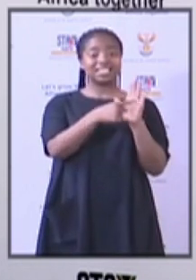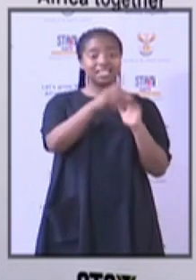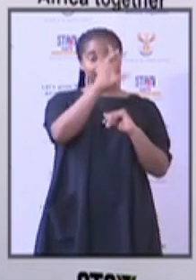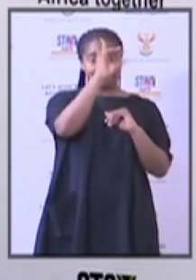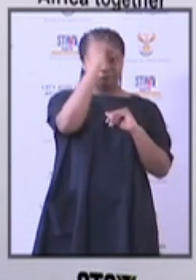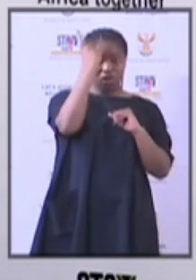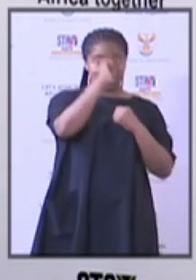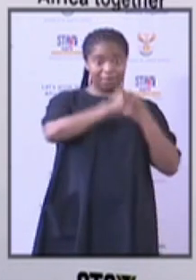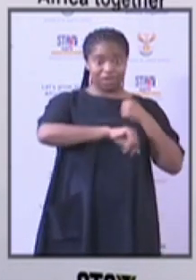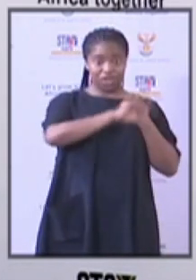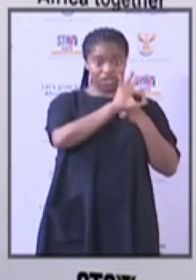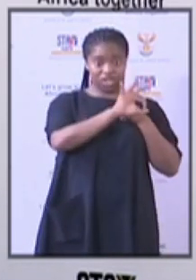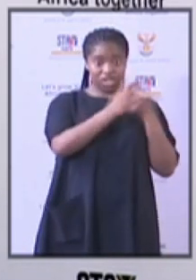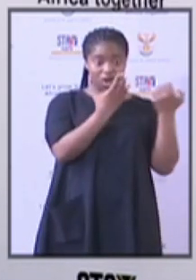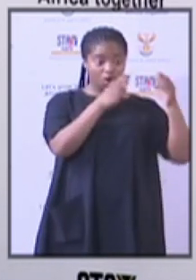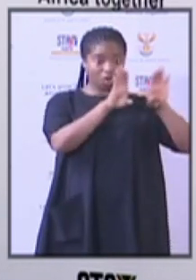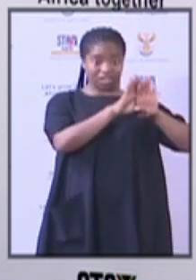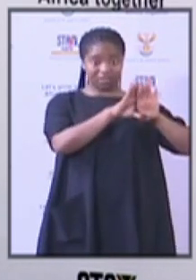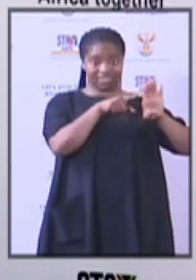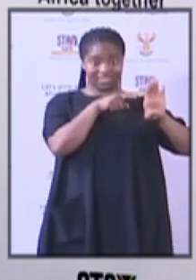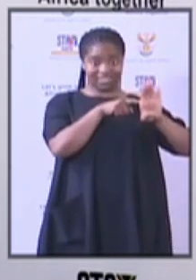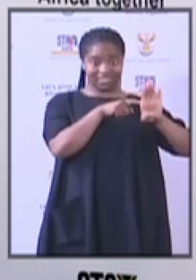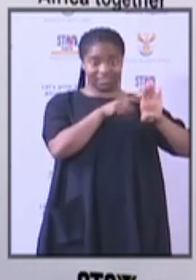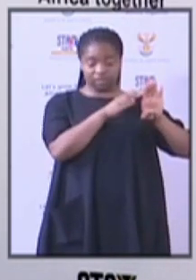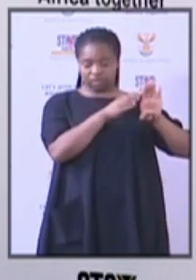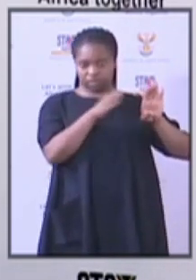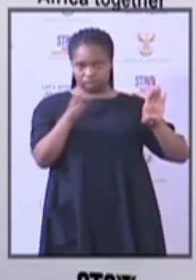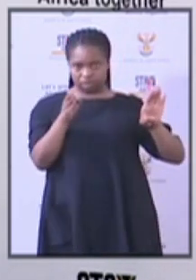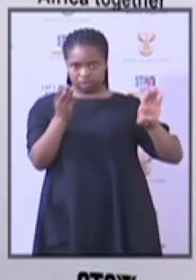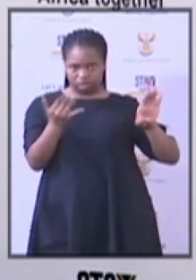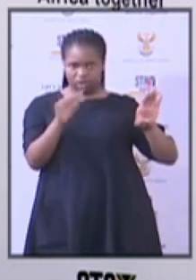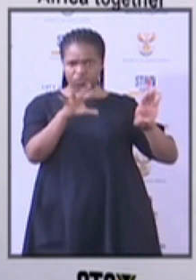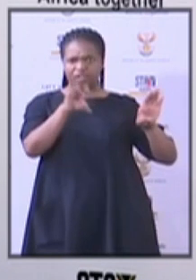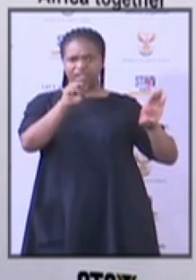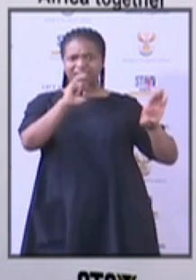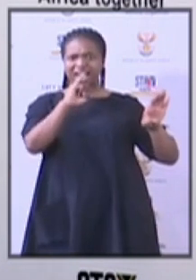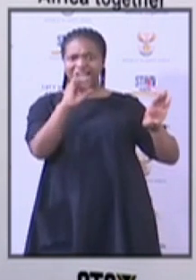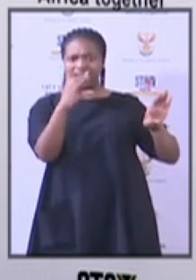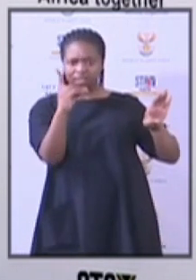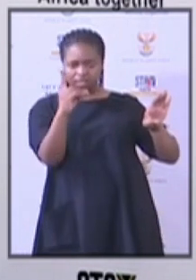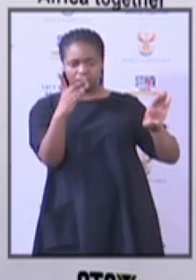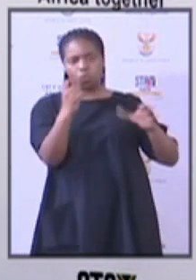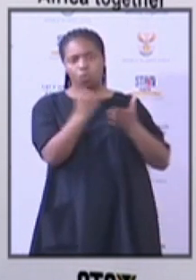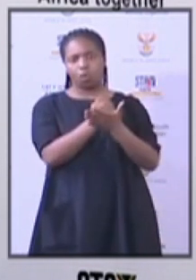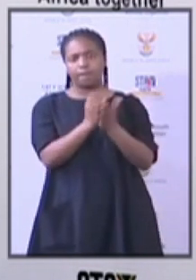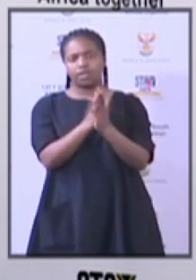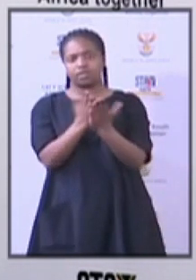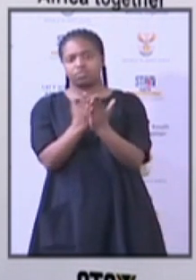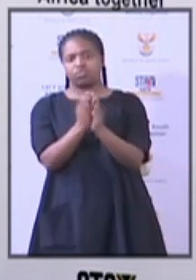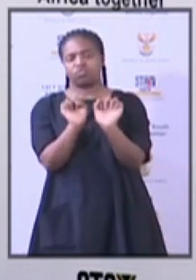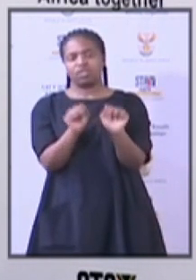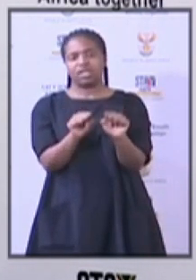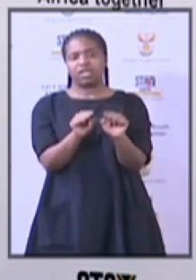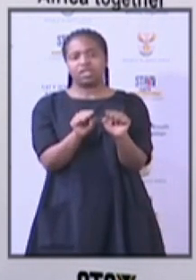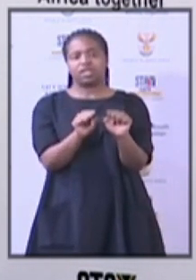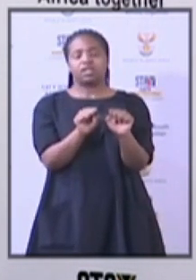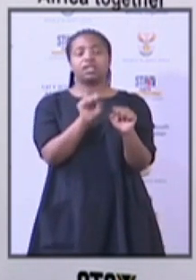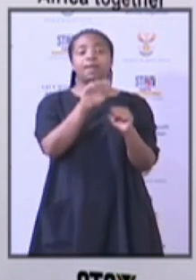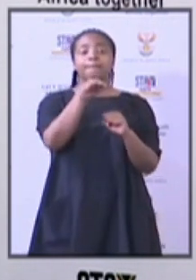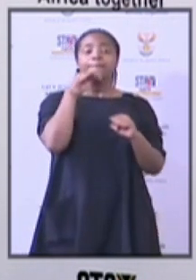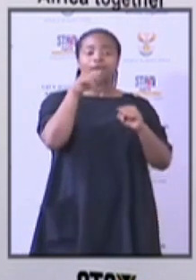is in the lockdown starting date, may collect their smart ID cards and or passports from their selected